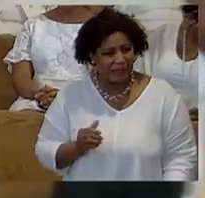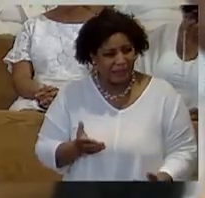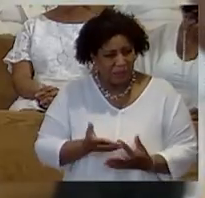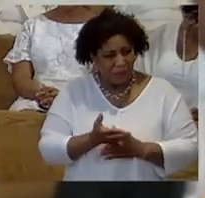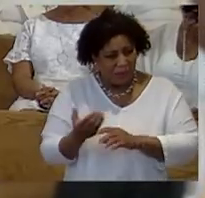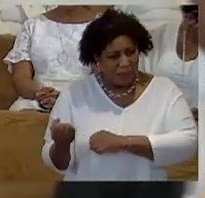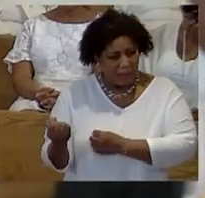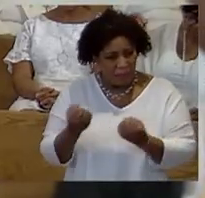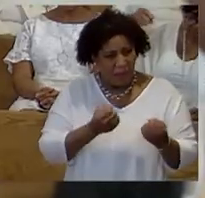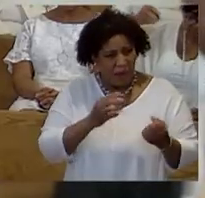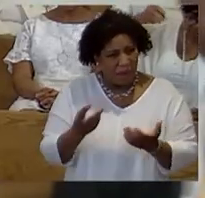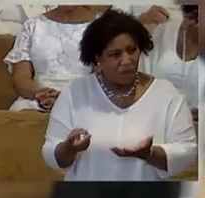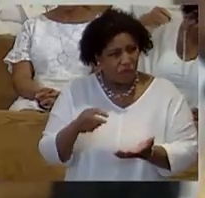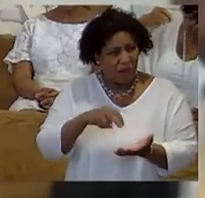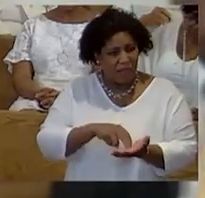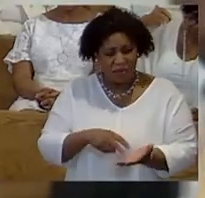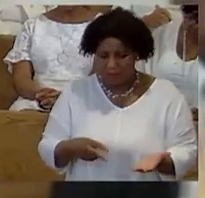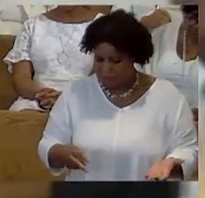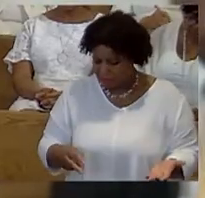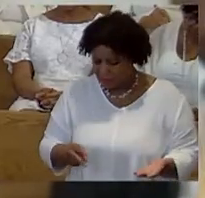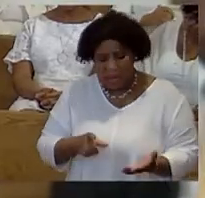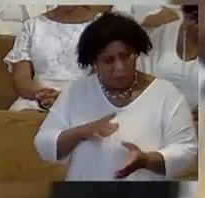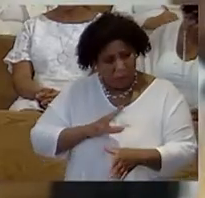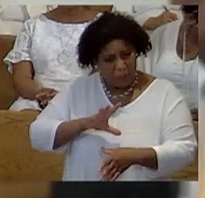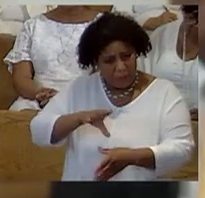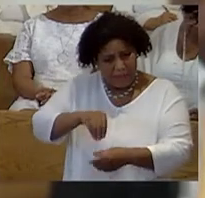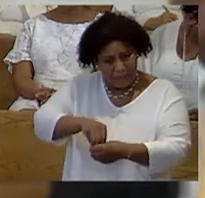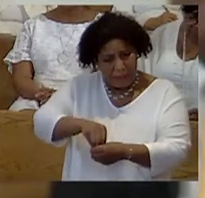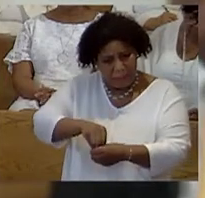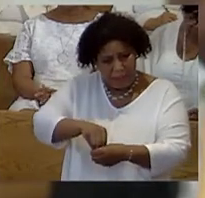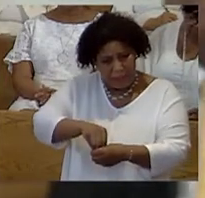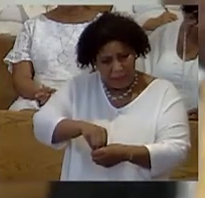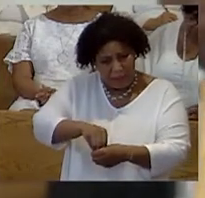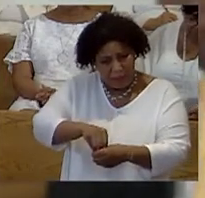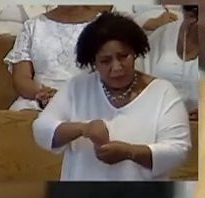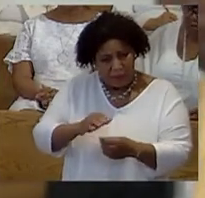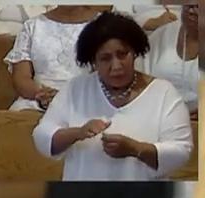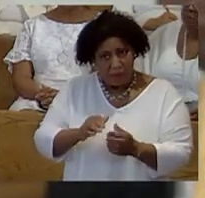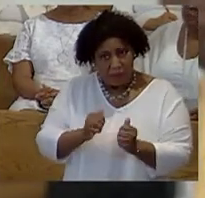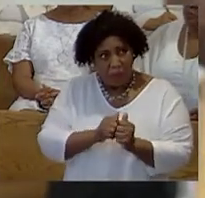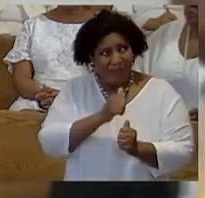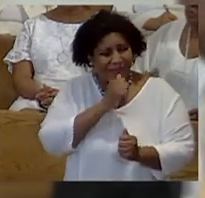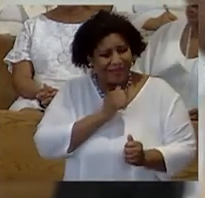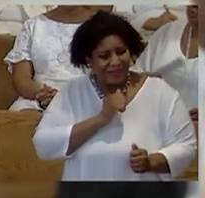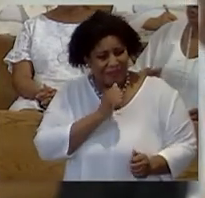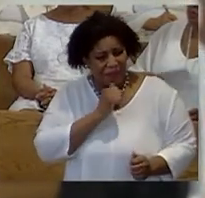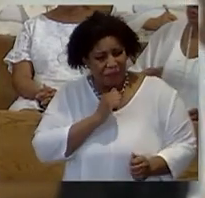his resurrection, but I want to participate in his suffering.